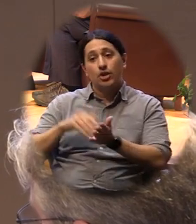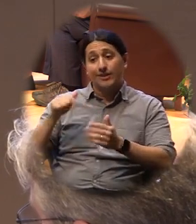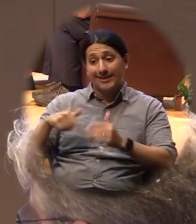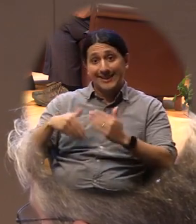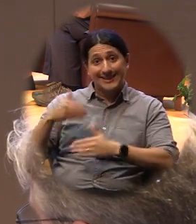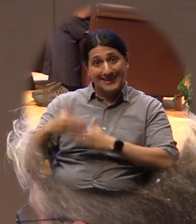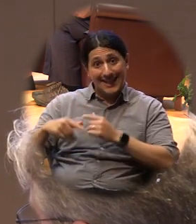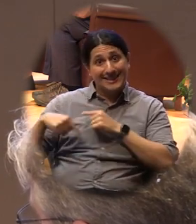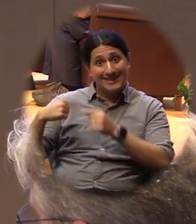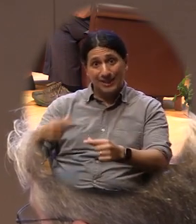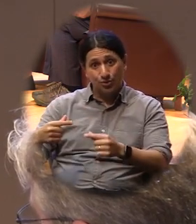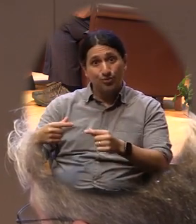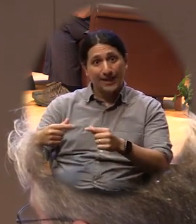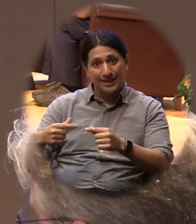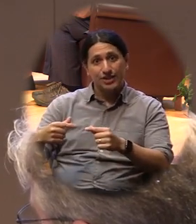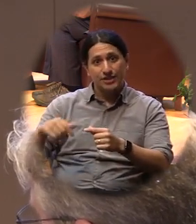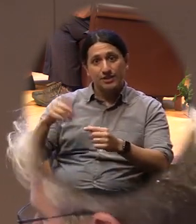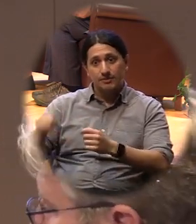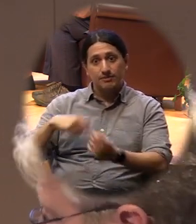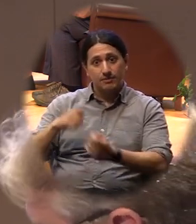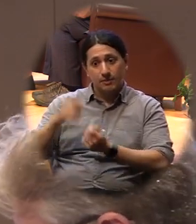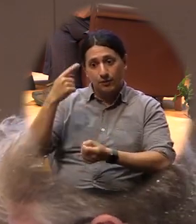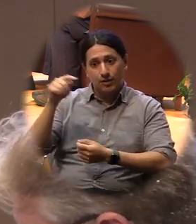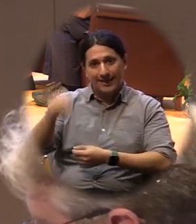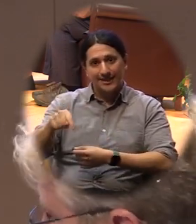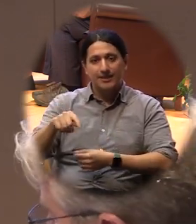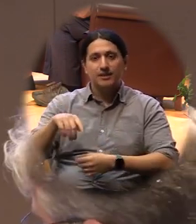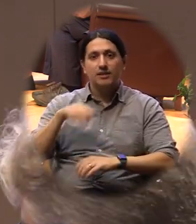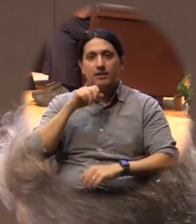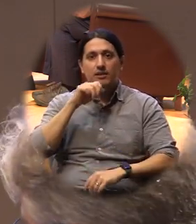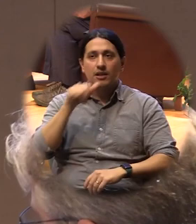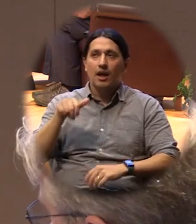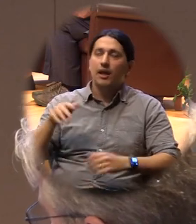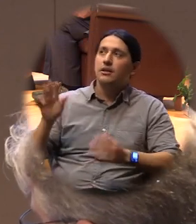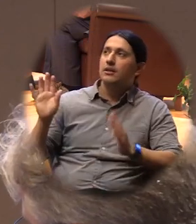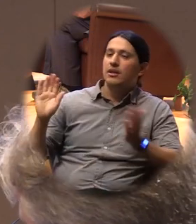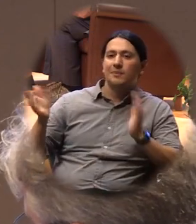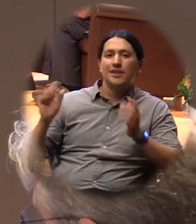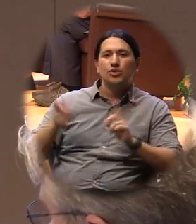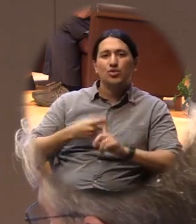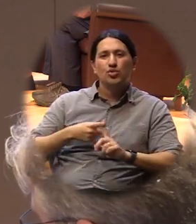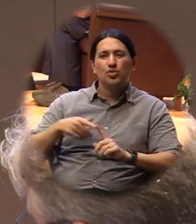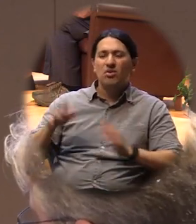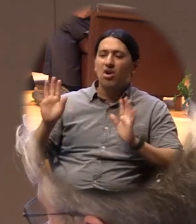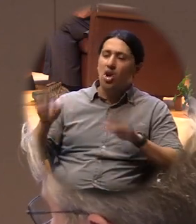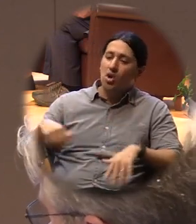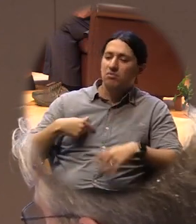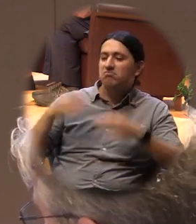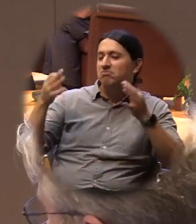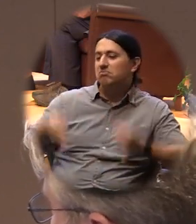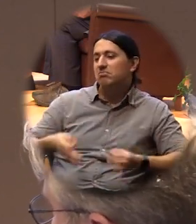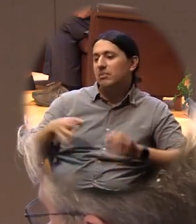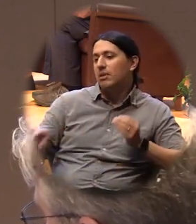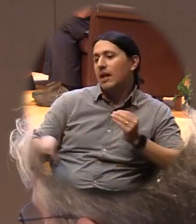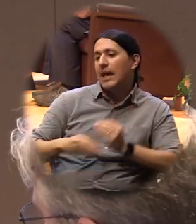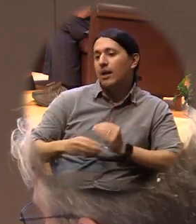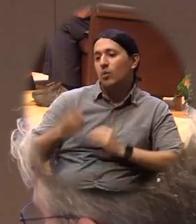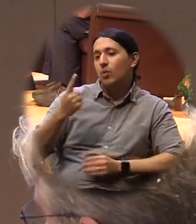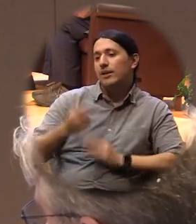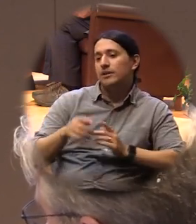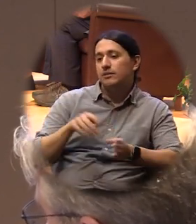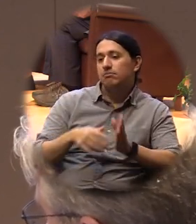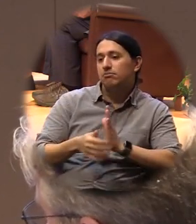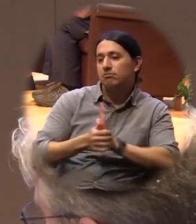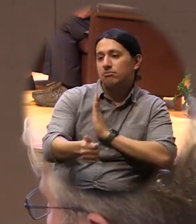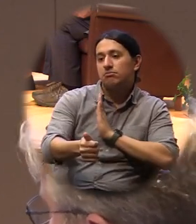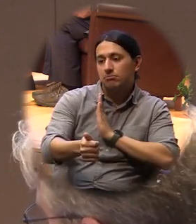like, oh, I decided to just kind of pick this up, learn this trade or this specialty skill, but it is a